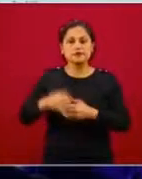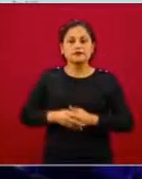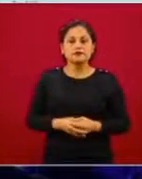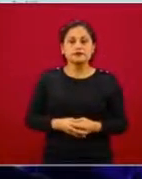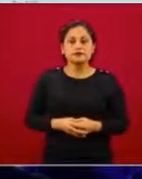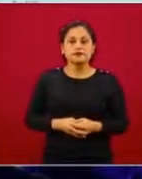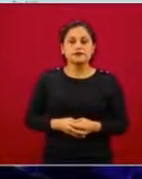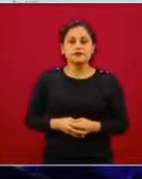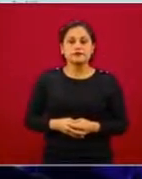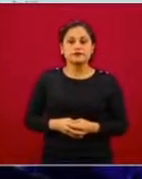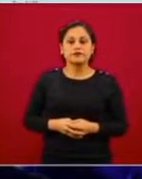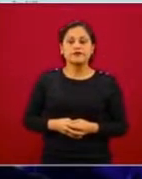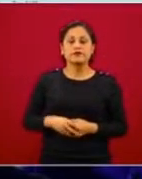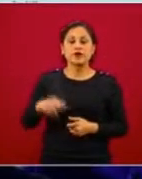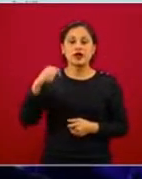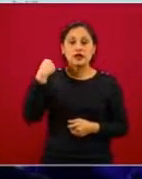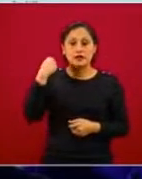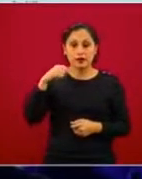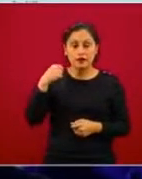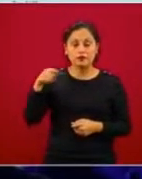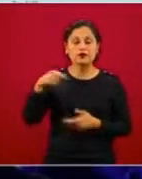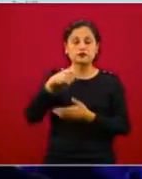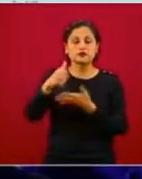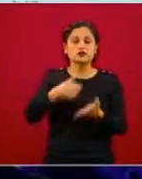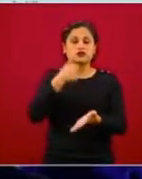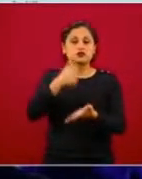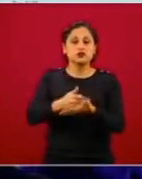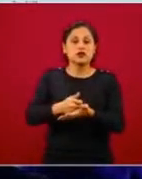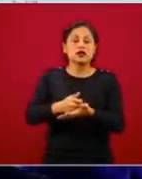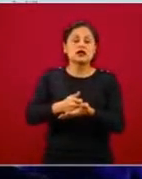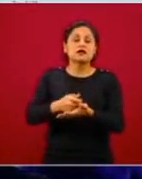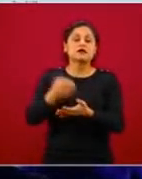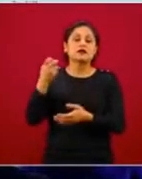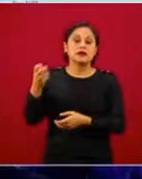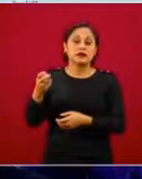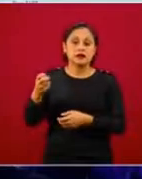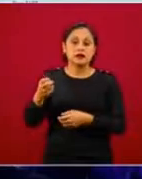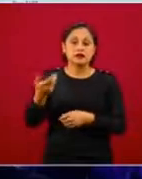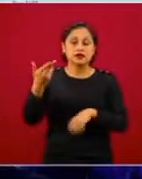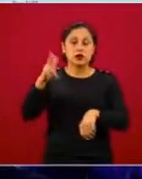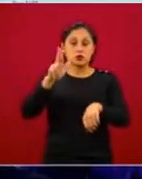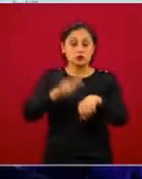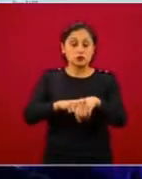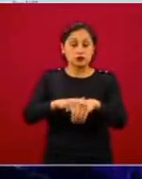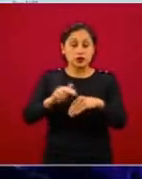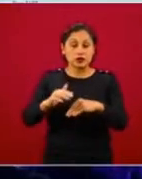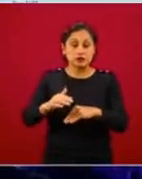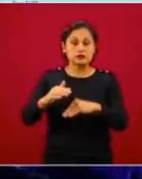projection a little bit. Villahermosa, hospitalización en terapia And intensiva also we excede have poco más. ICU